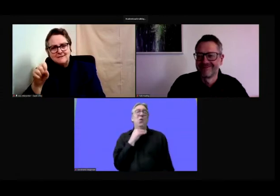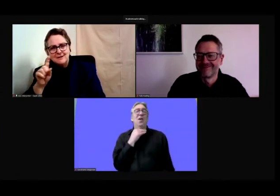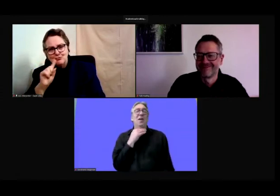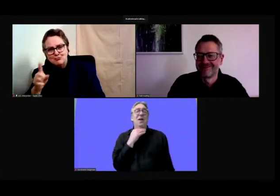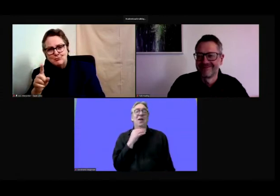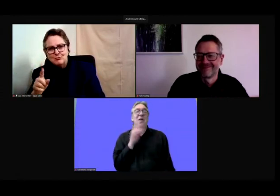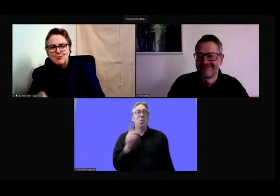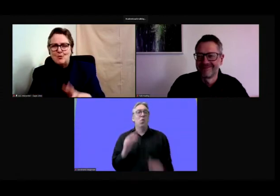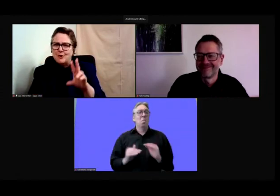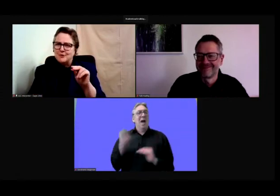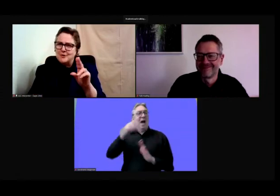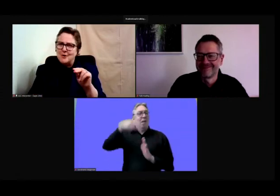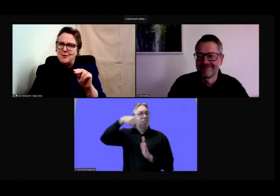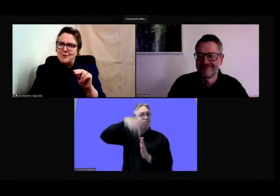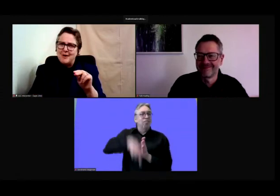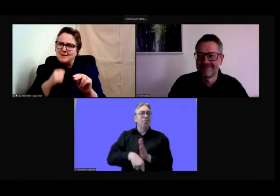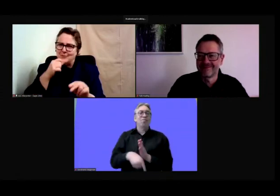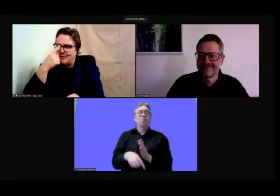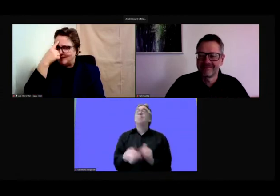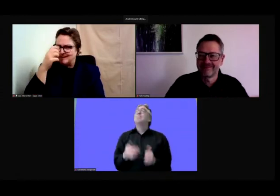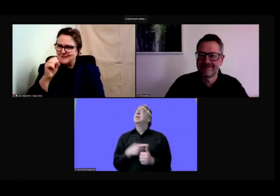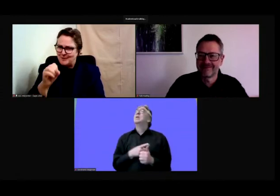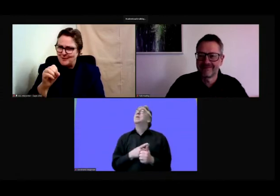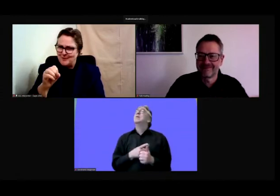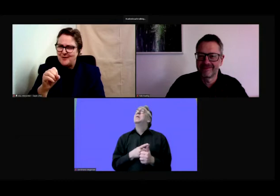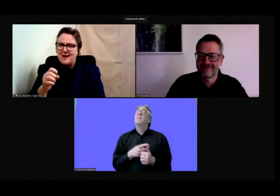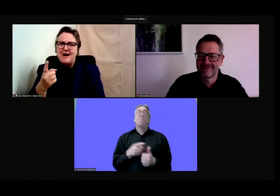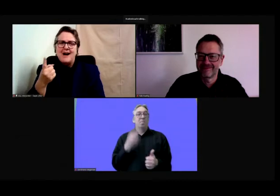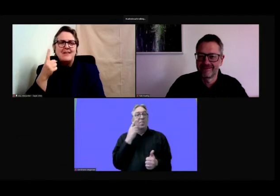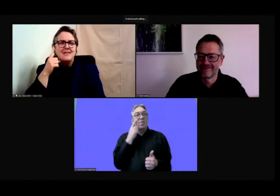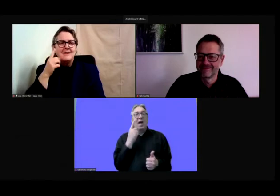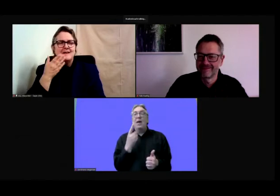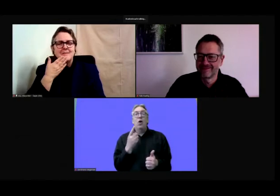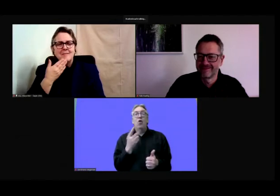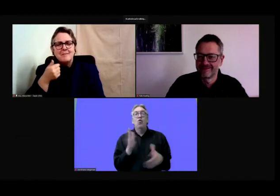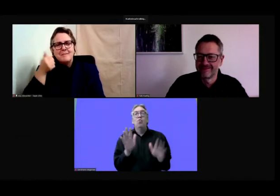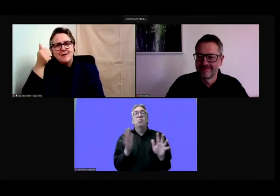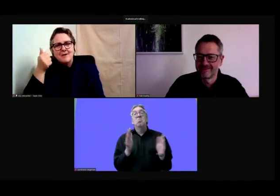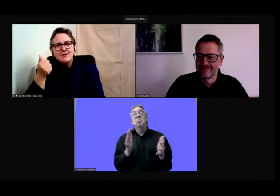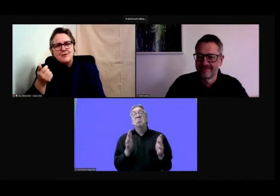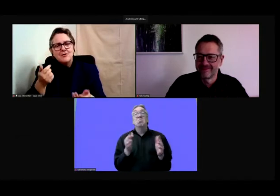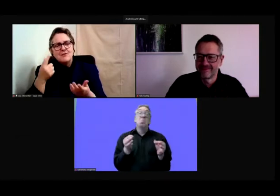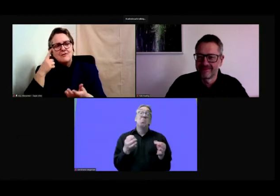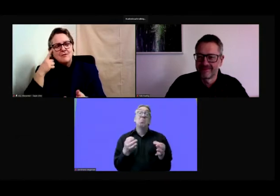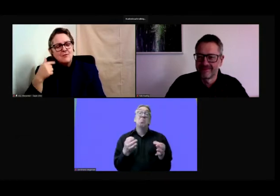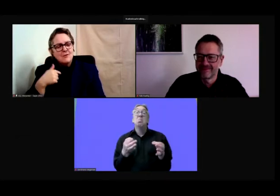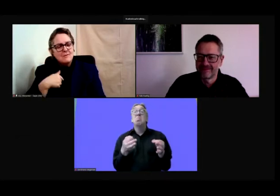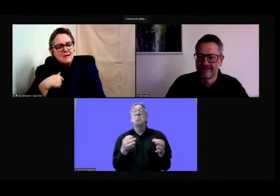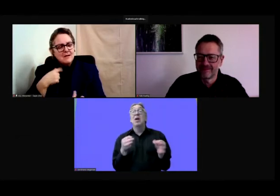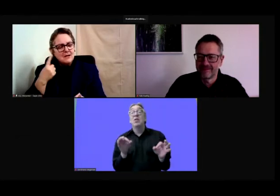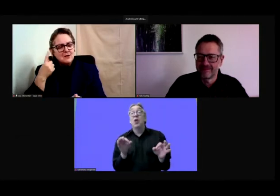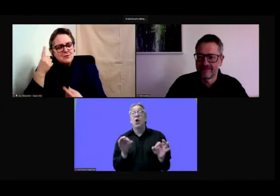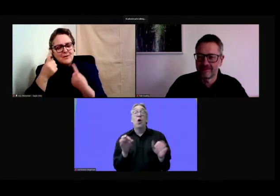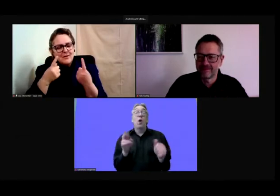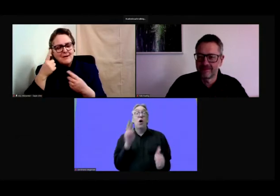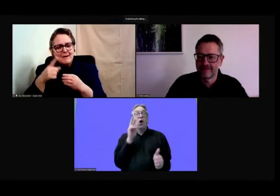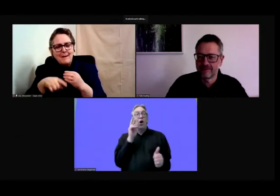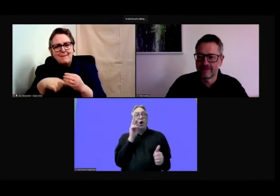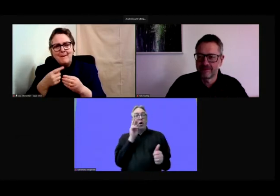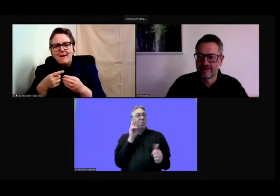I think it's probably more useful to look at sort of the mechanisms,